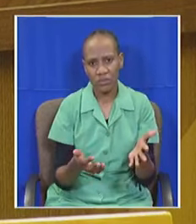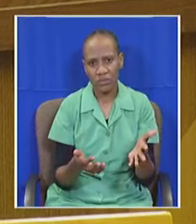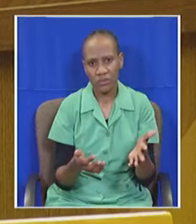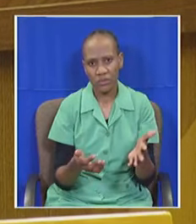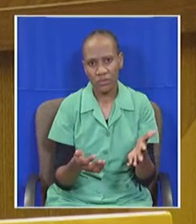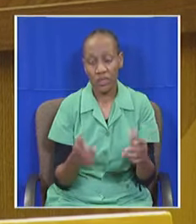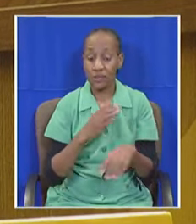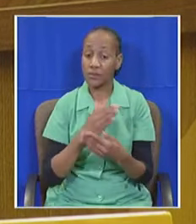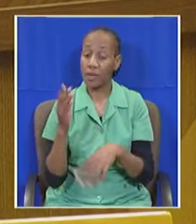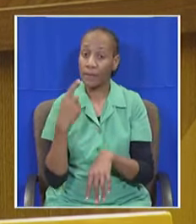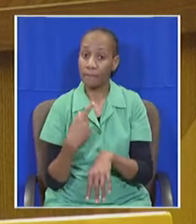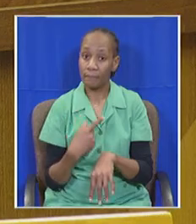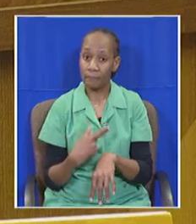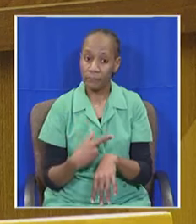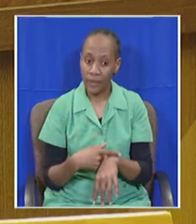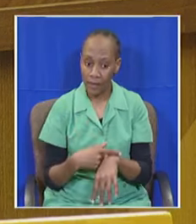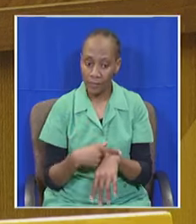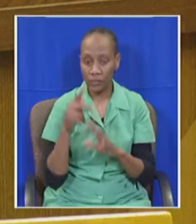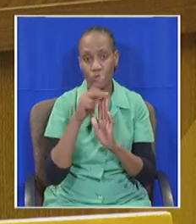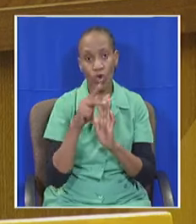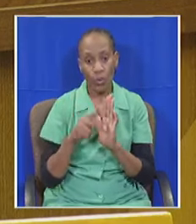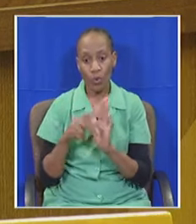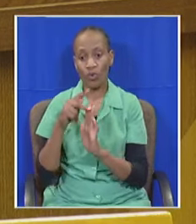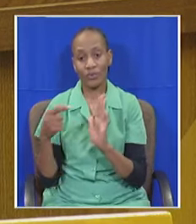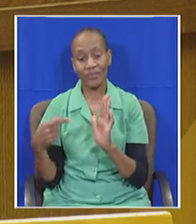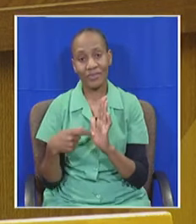And at times with programs that are full of